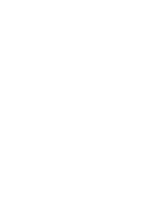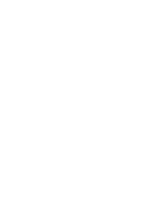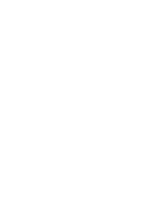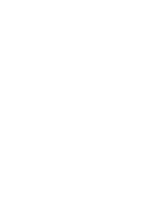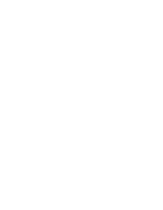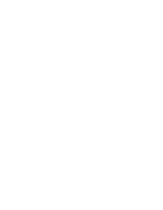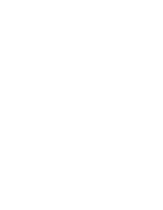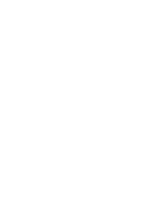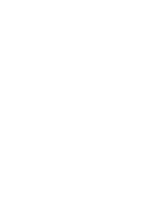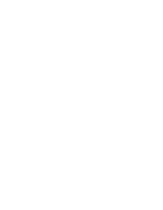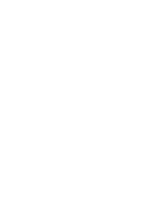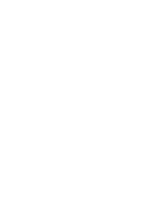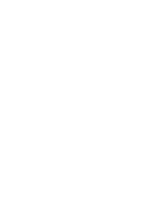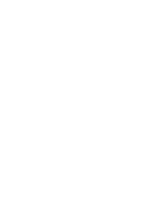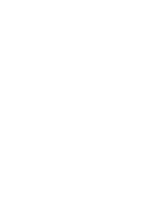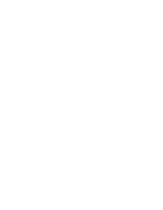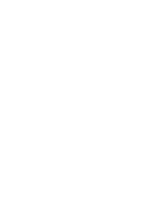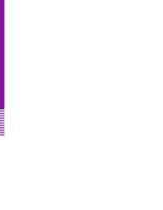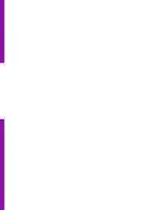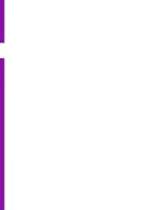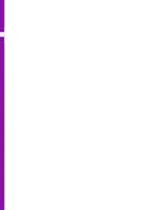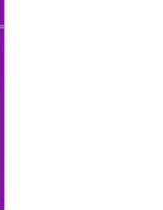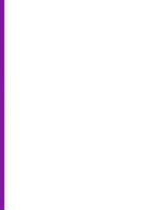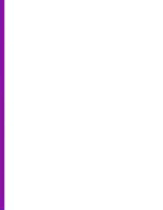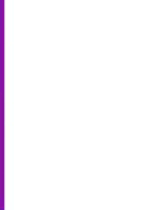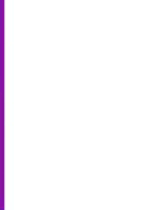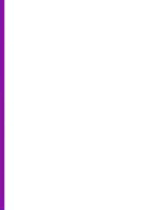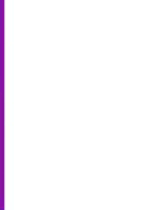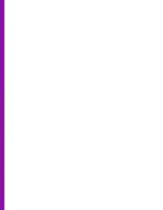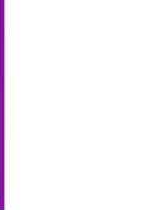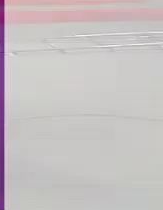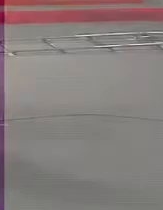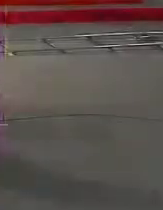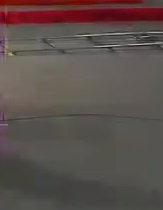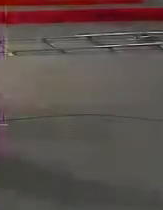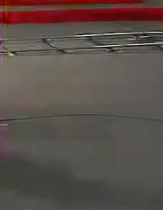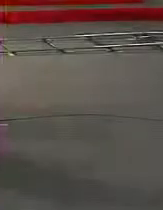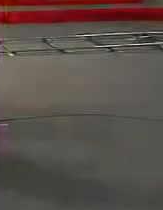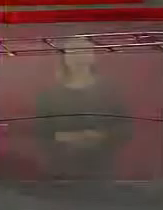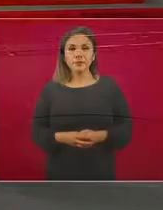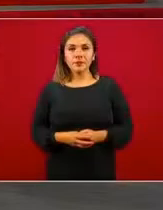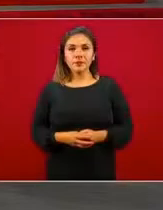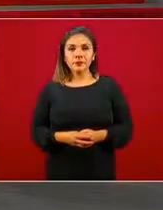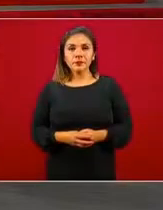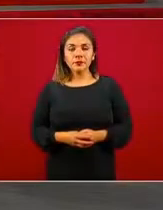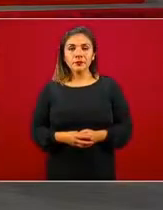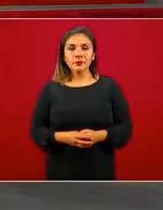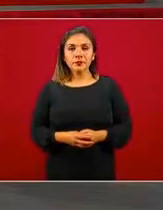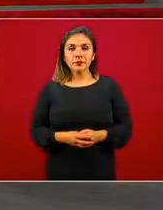Security. Do the right thing. Take care of those who take care of you. Visit